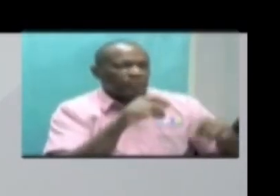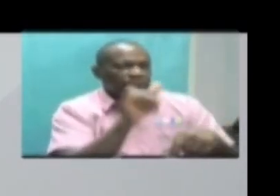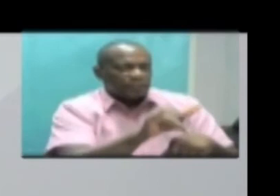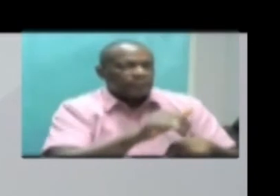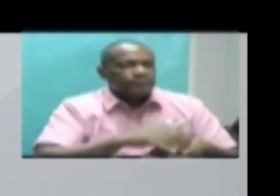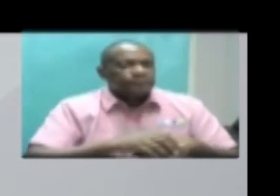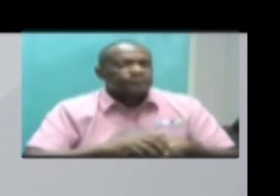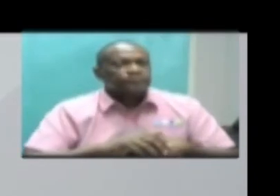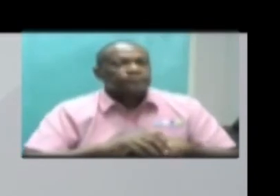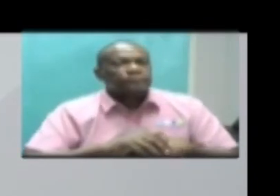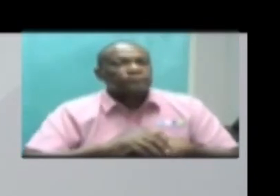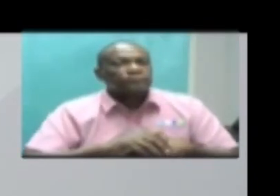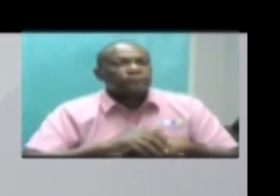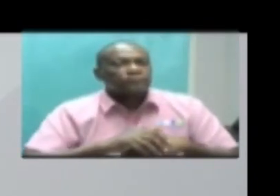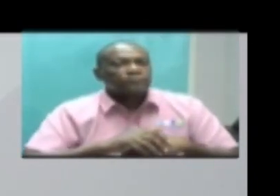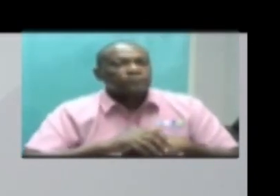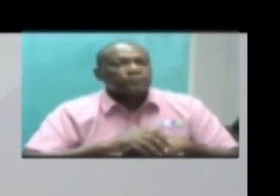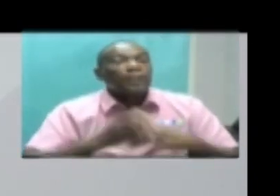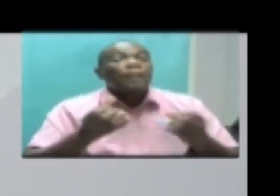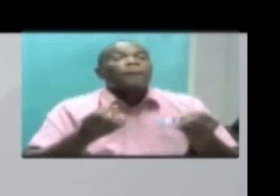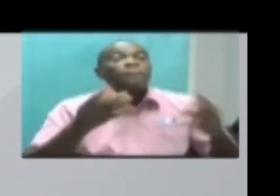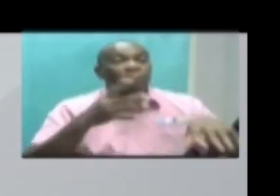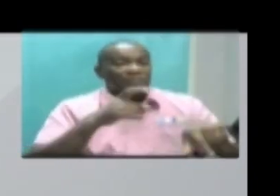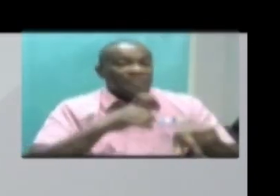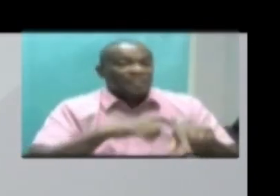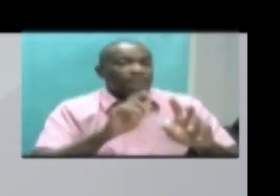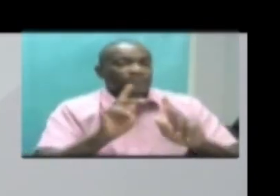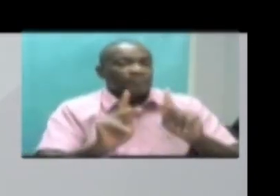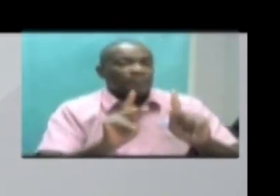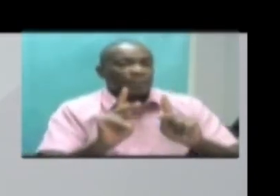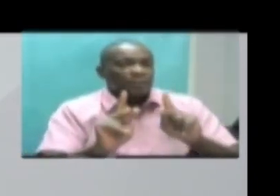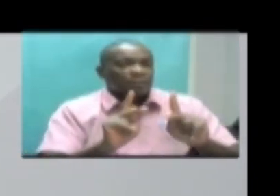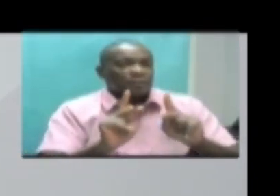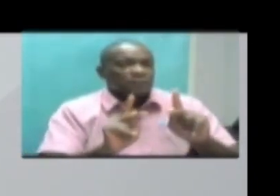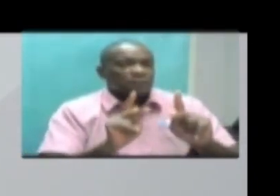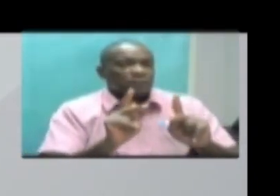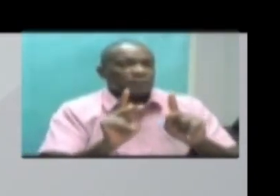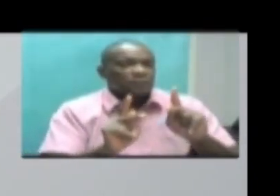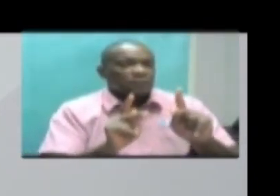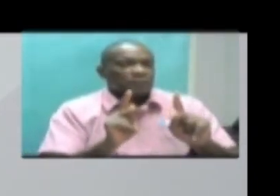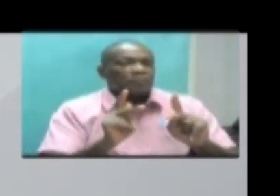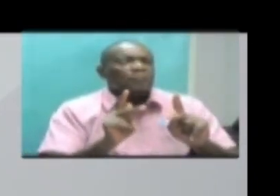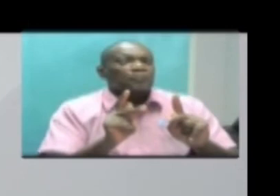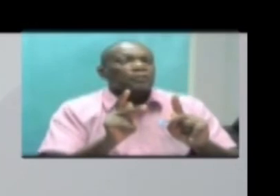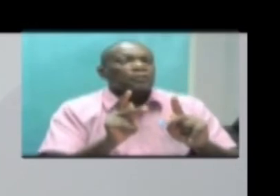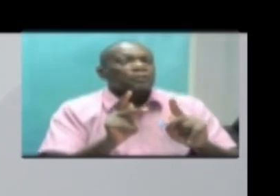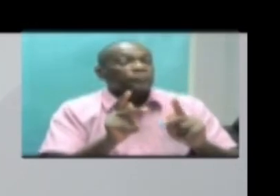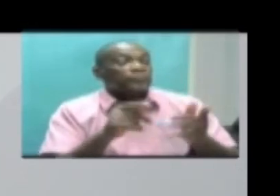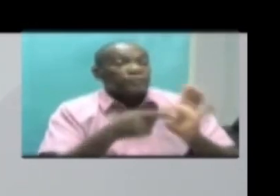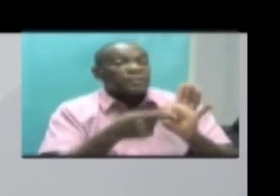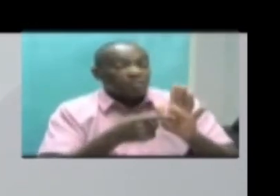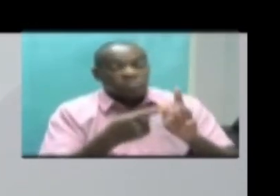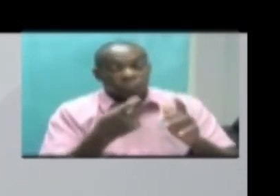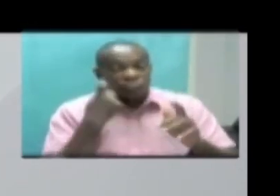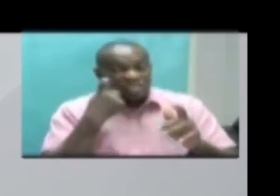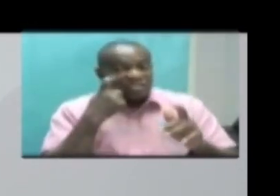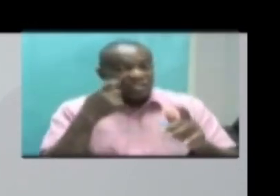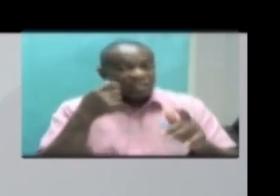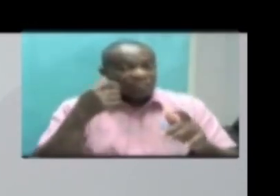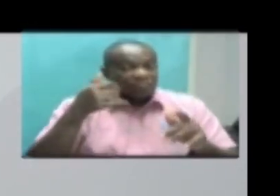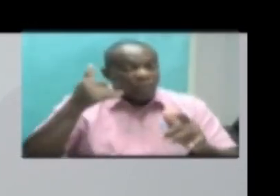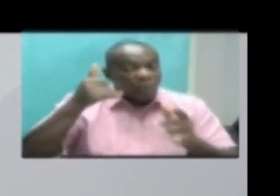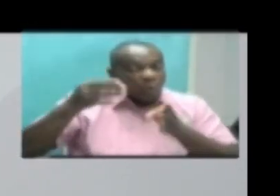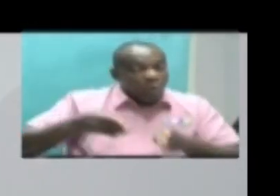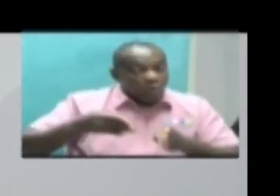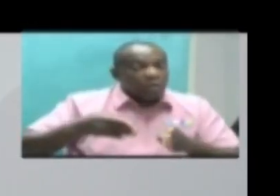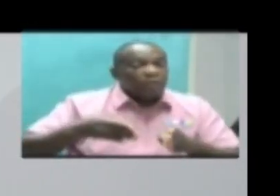Now, many times persons want to deal with things specifically like the caller there. They want to bring their devices. But remember,